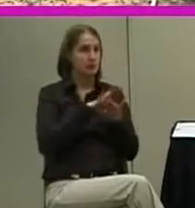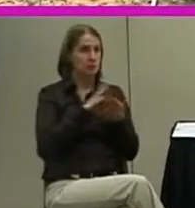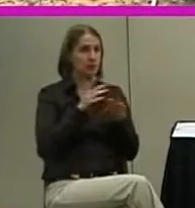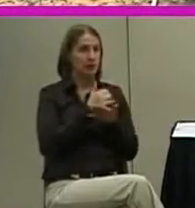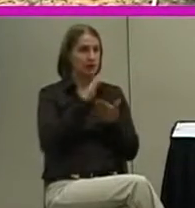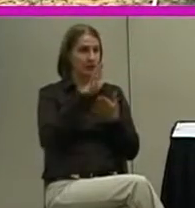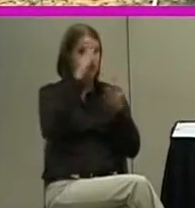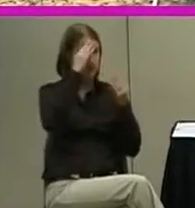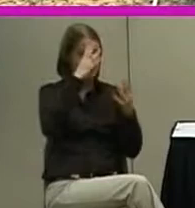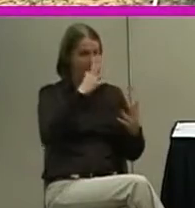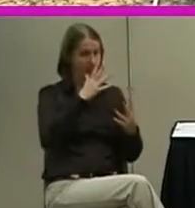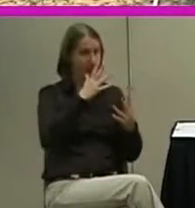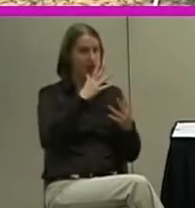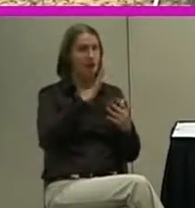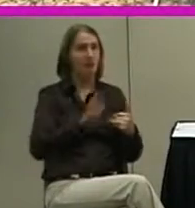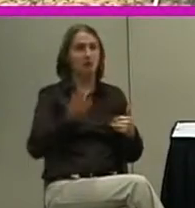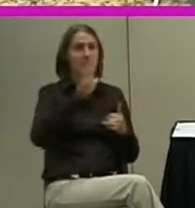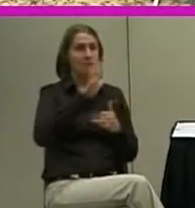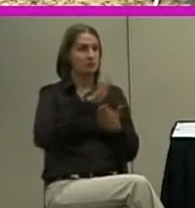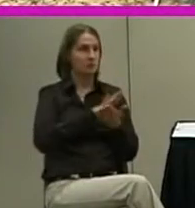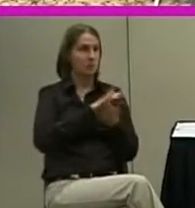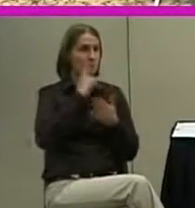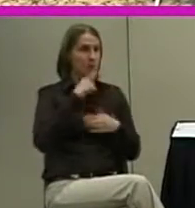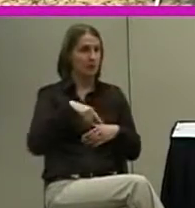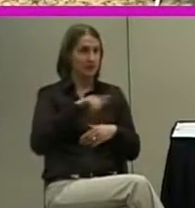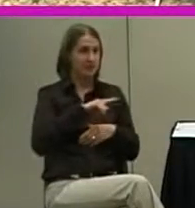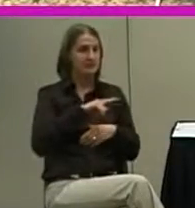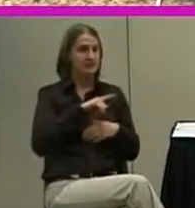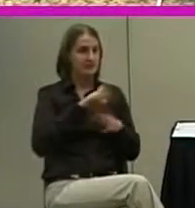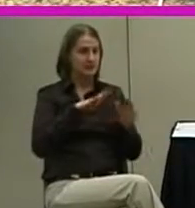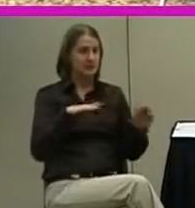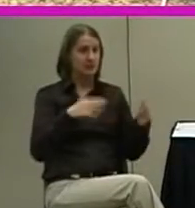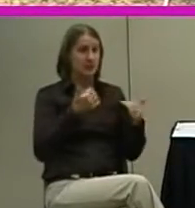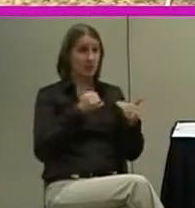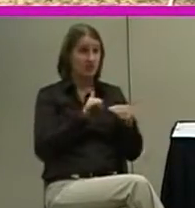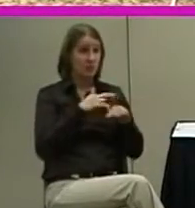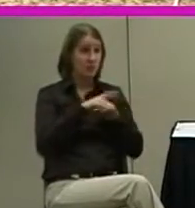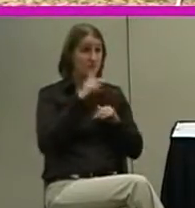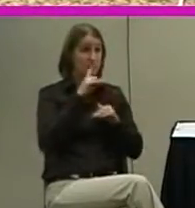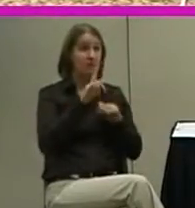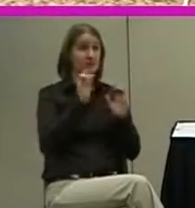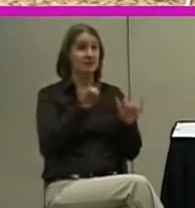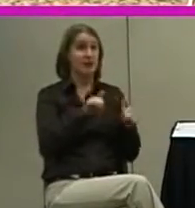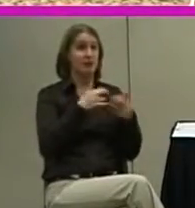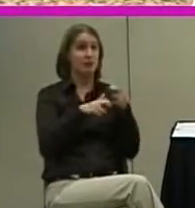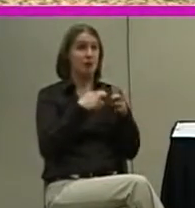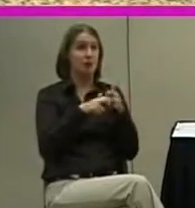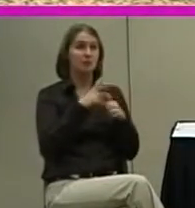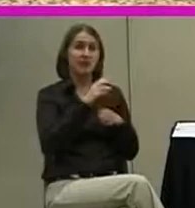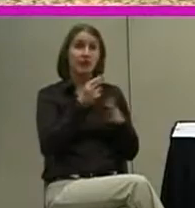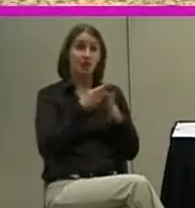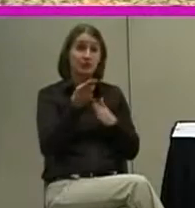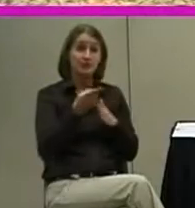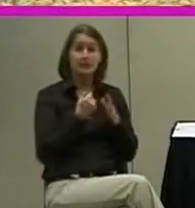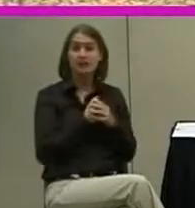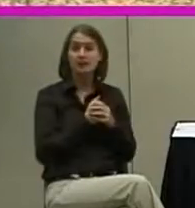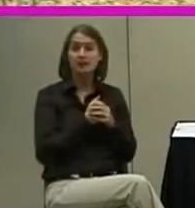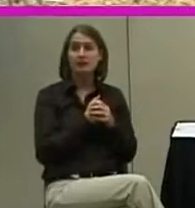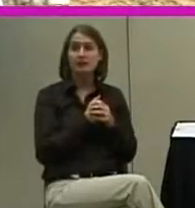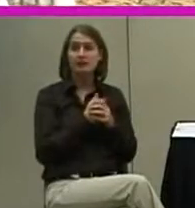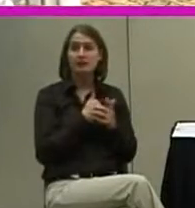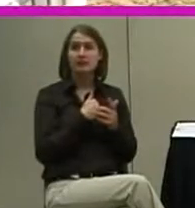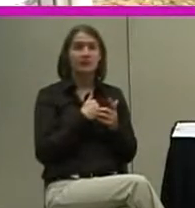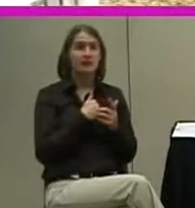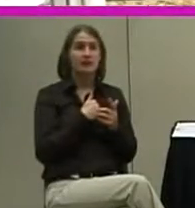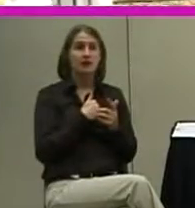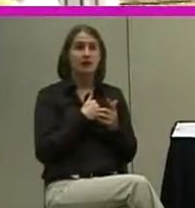data school-wide on these kids, are they still being referred for the same issues? And honestly, I